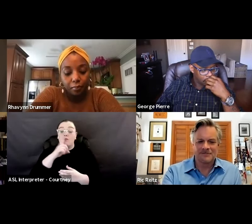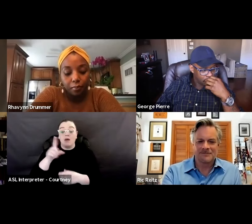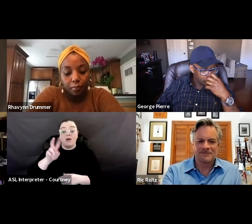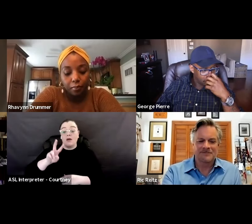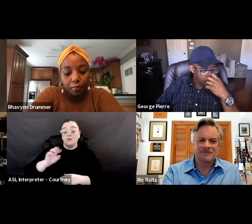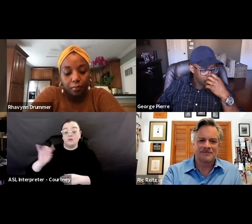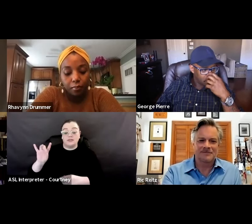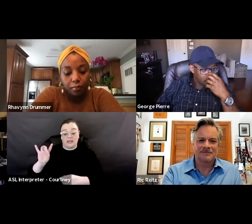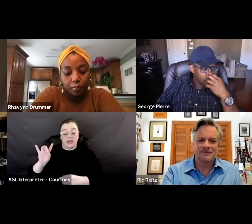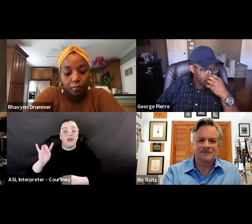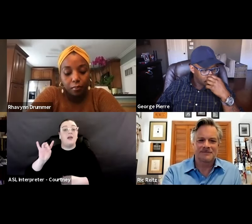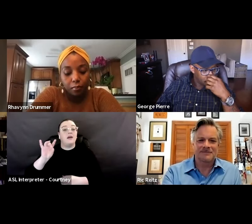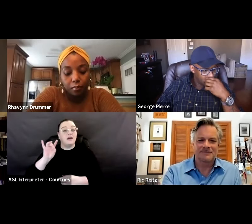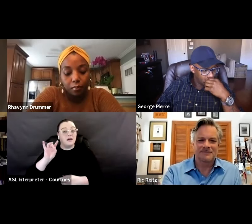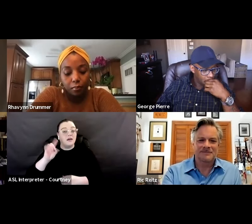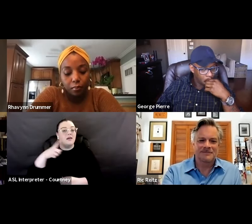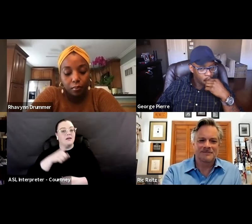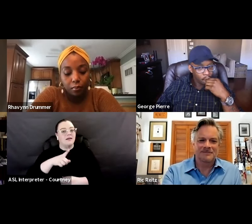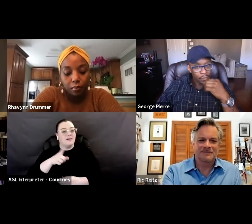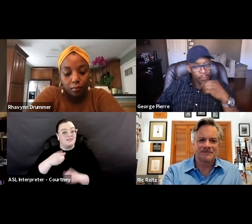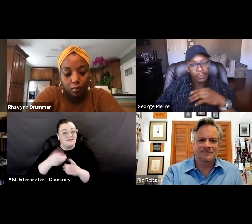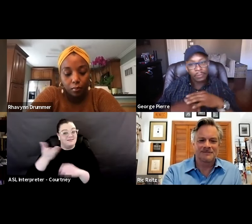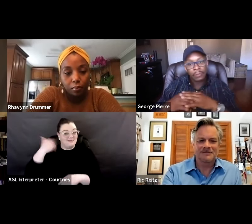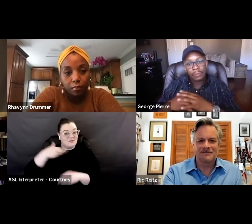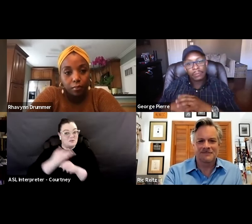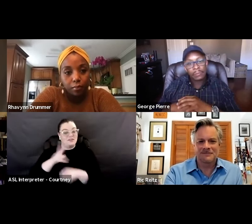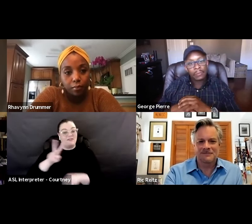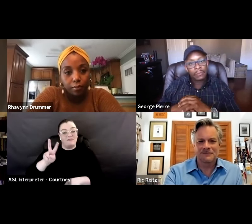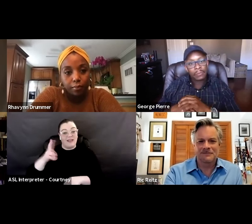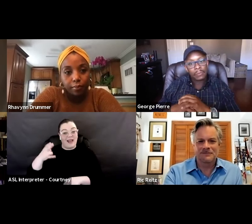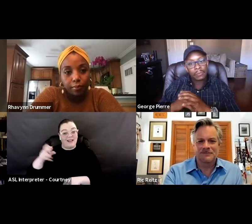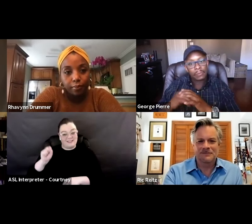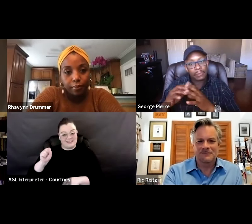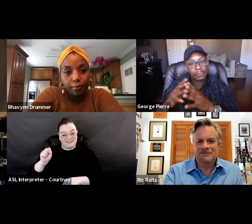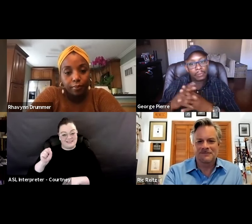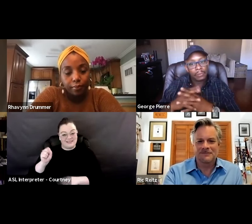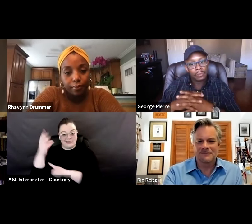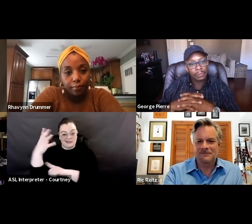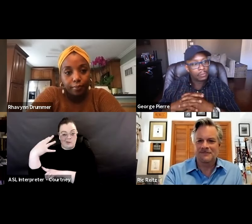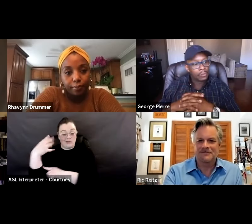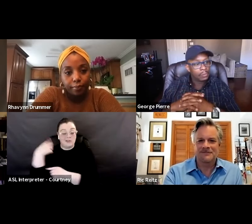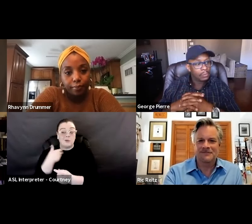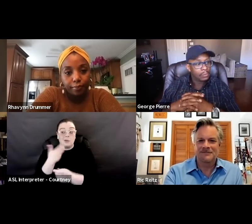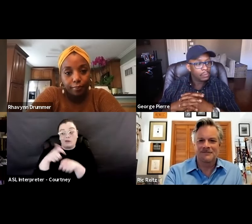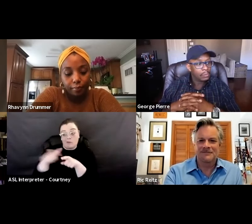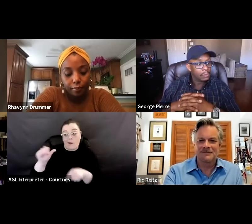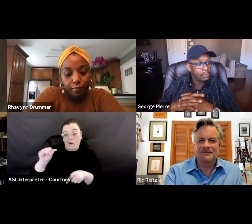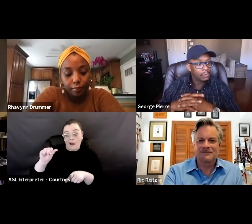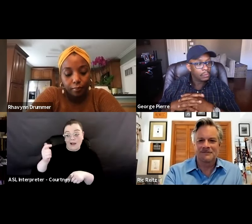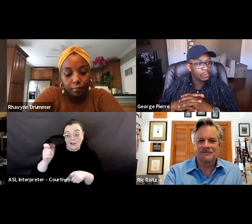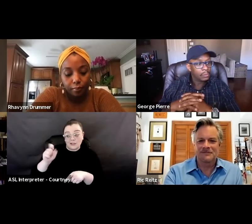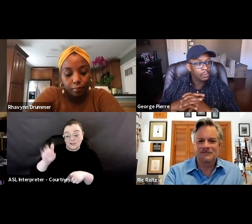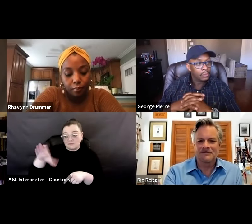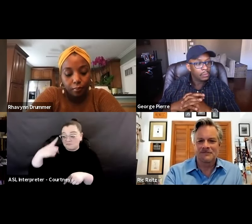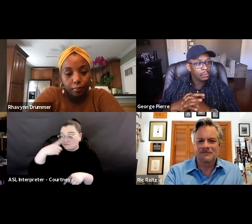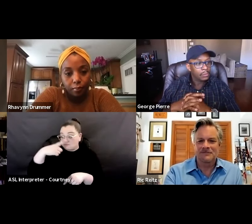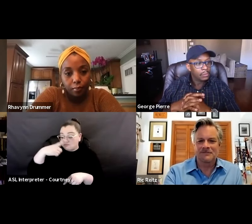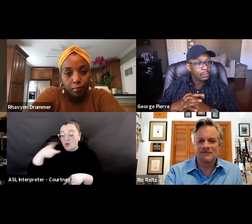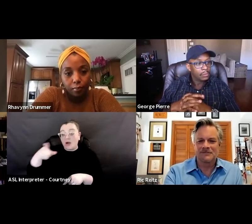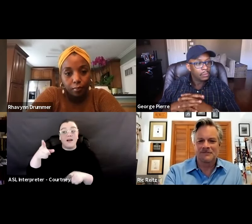by then we were using VHS cameras. And so we simply called the agent and said, do you think you could get your actor to come by